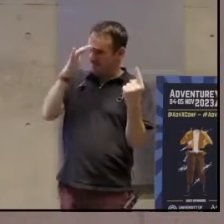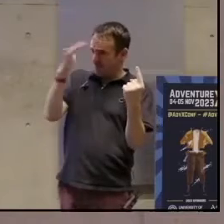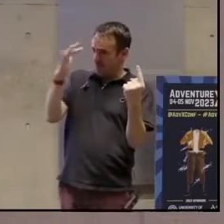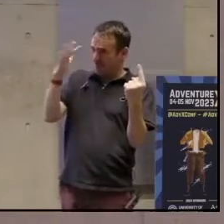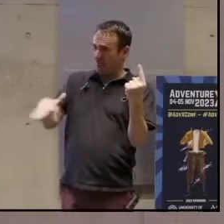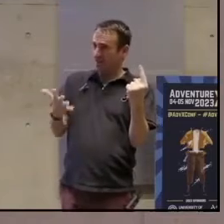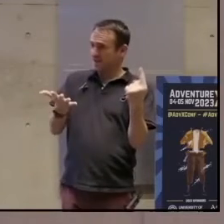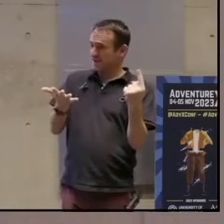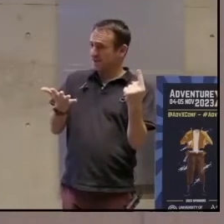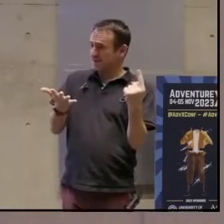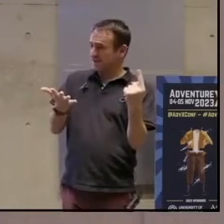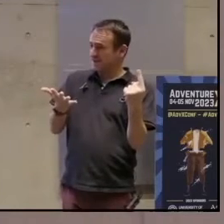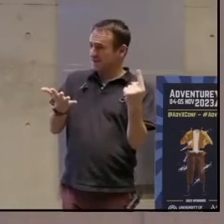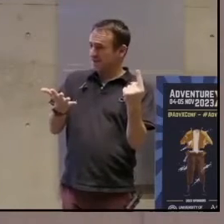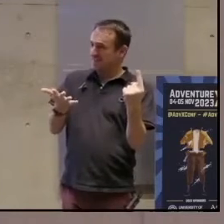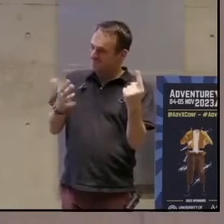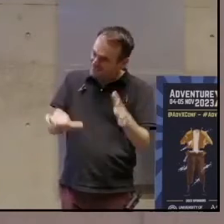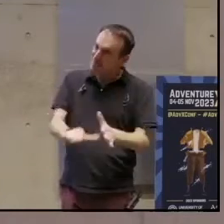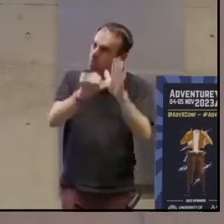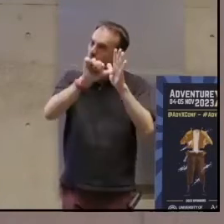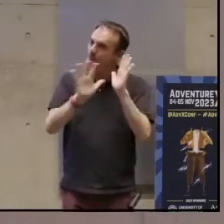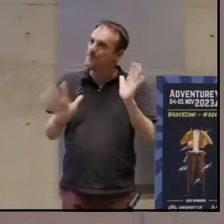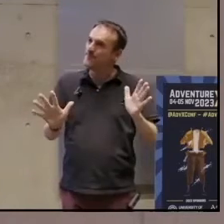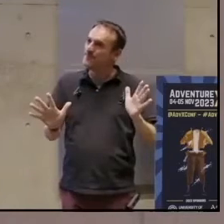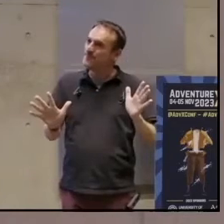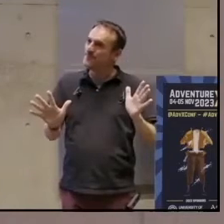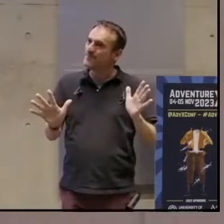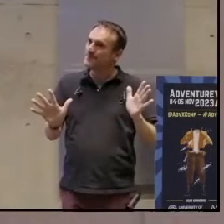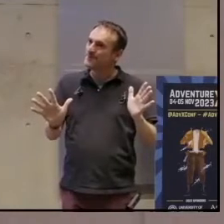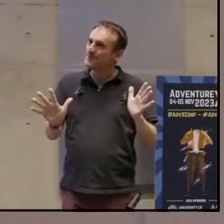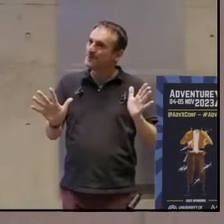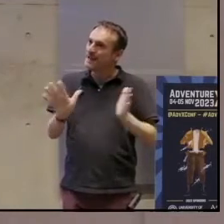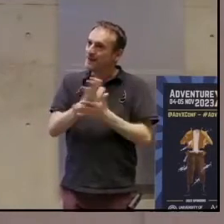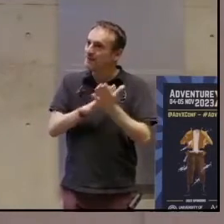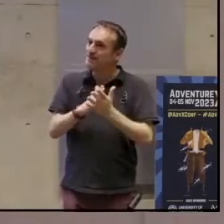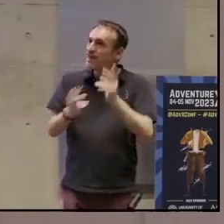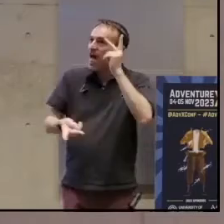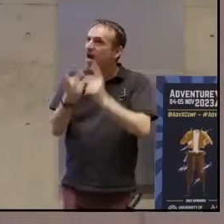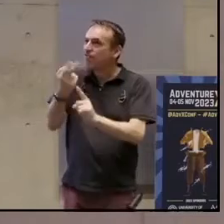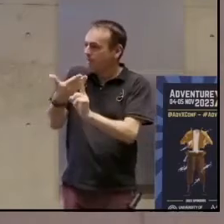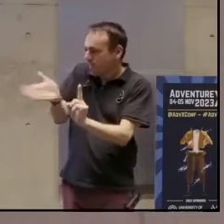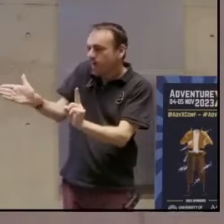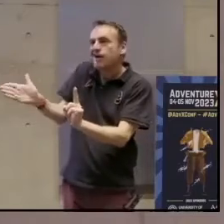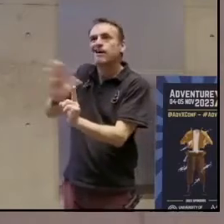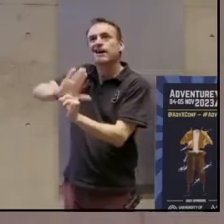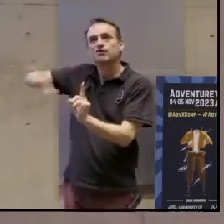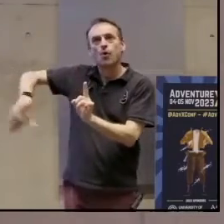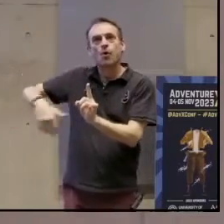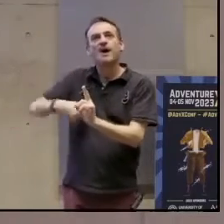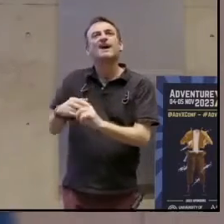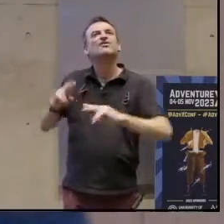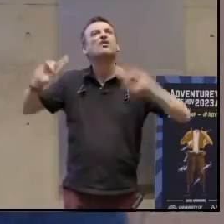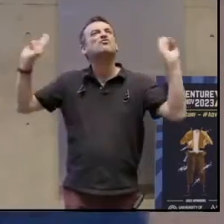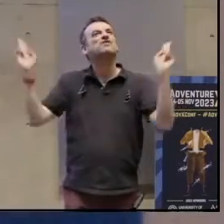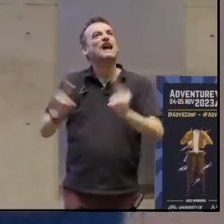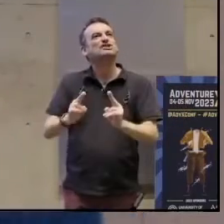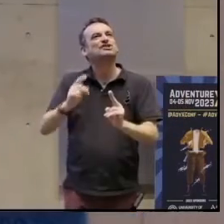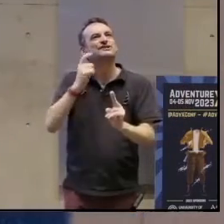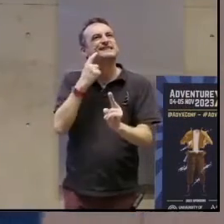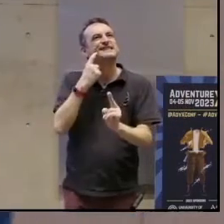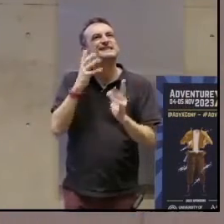once again, we have a fucking problem, okay? We should have seen it from the beginning, yes? It's a reductionist way to look at myth. It was a cherry-picked piece